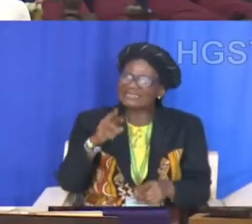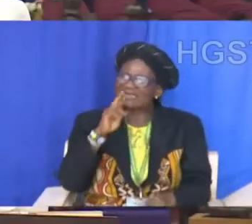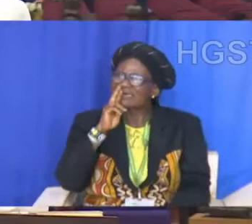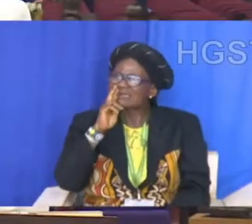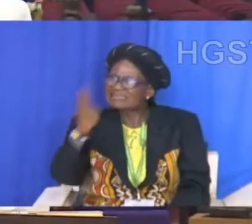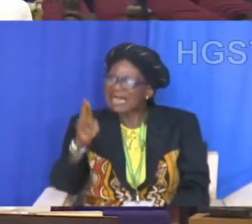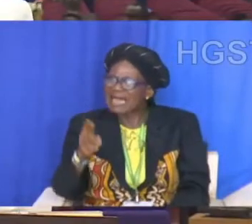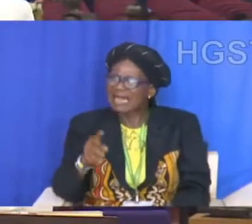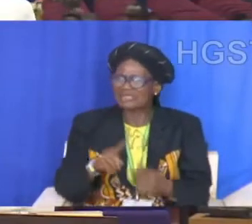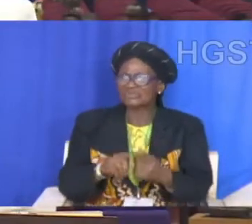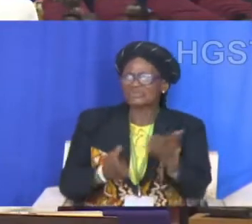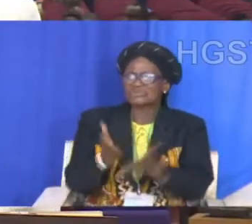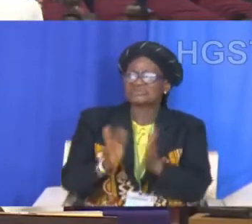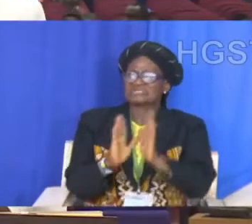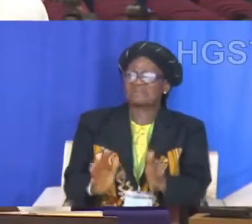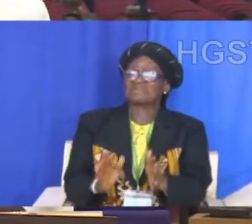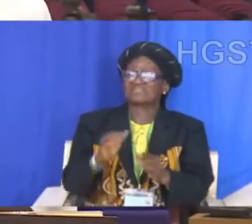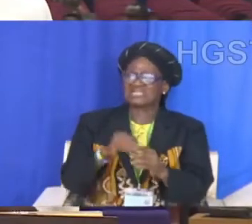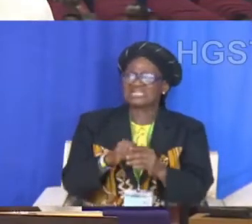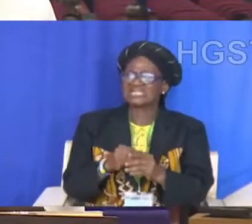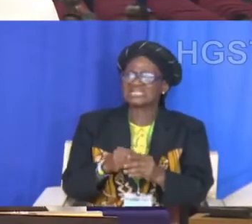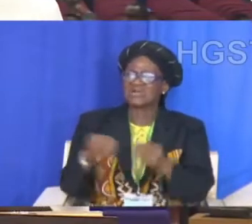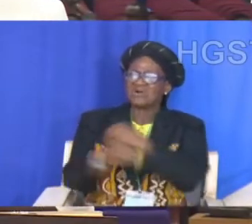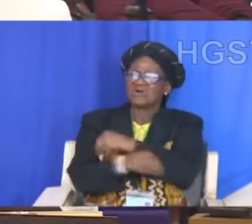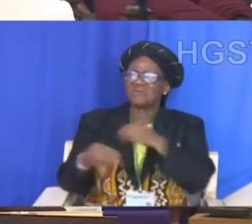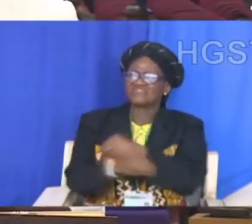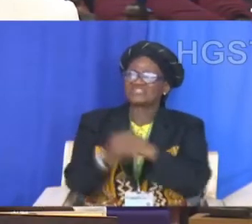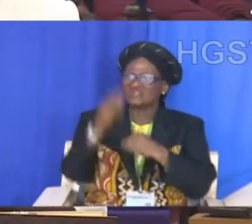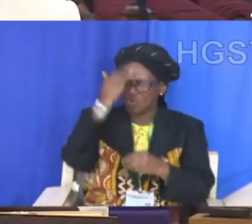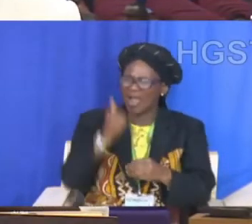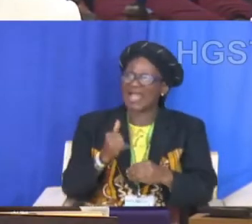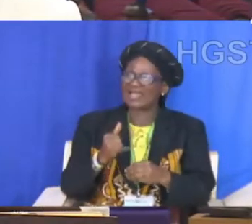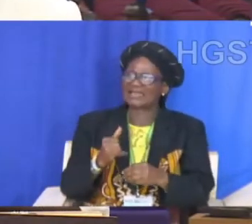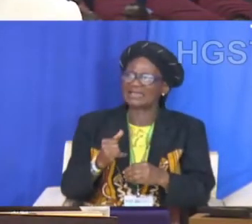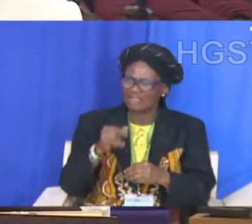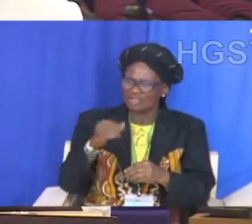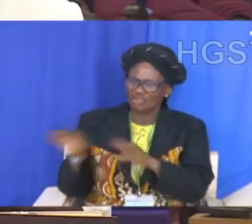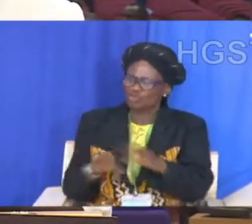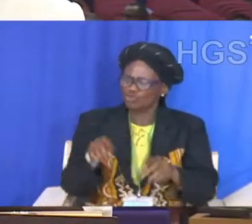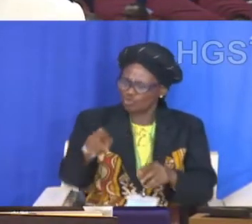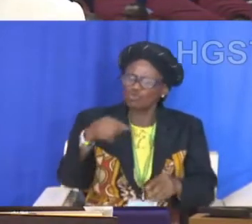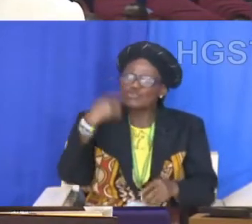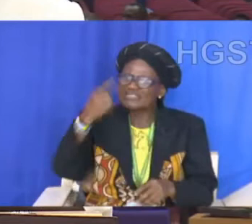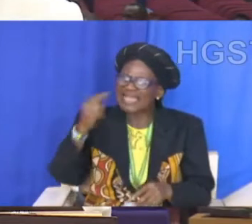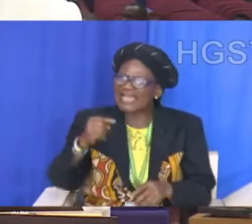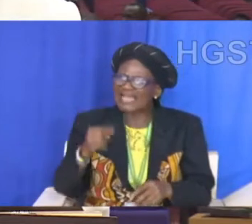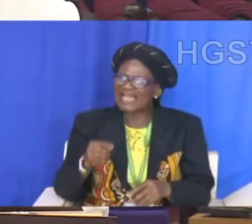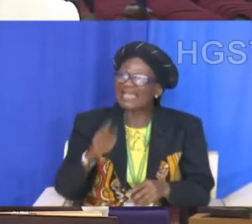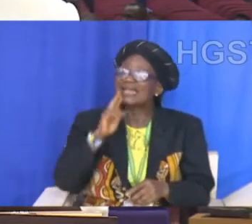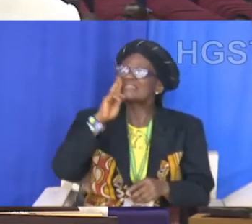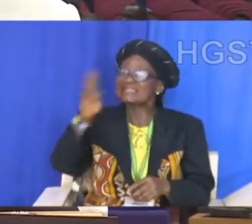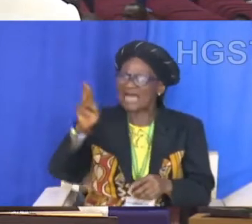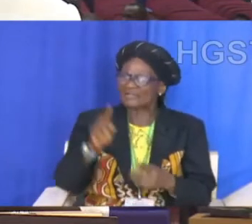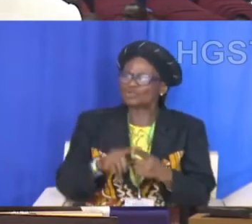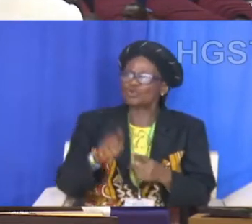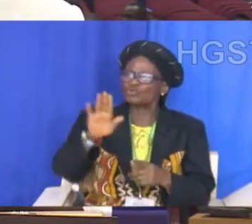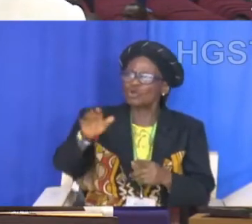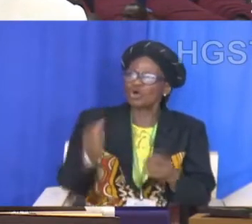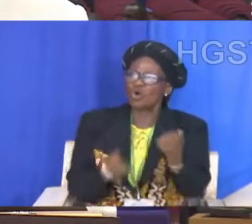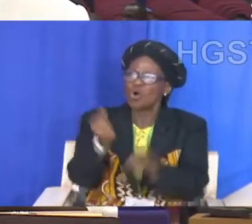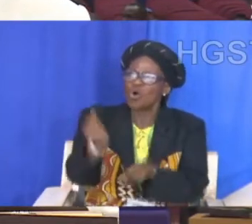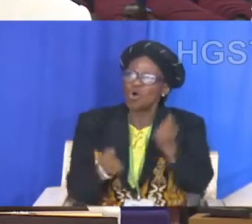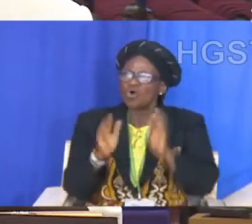to the servant in the office? Why do you say sir to your driver? Why do you say sir to